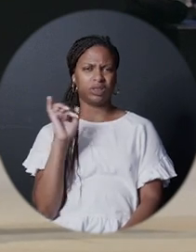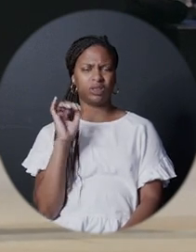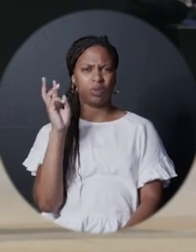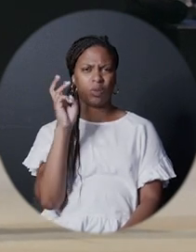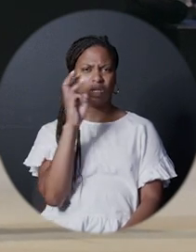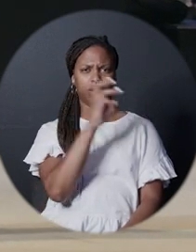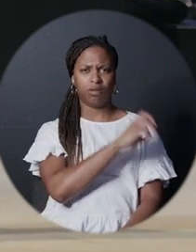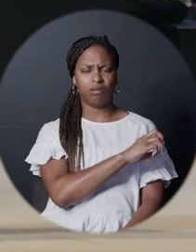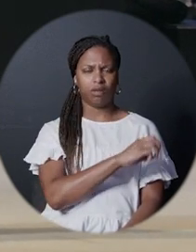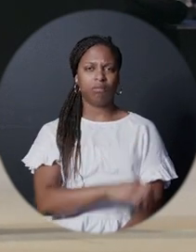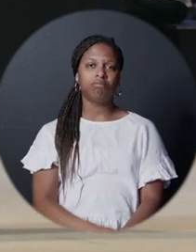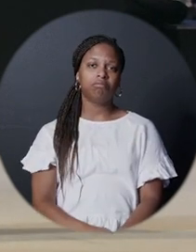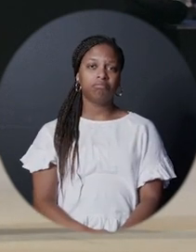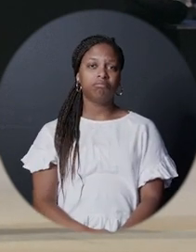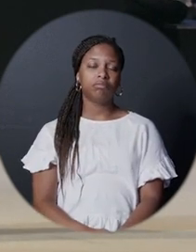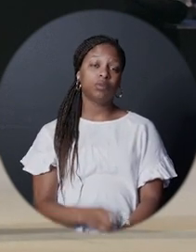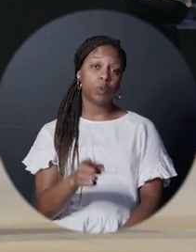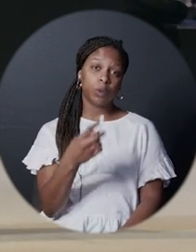you look weird.